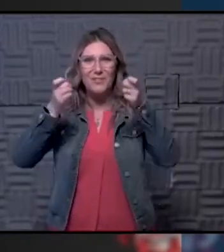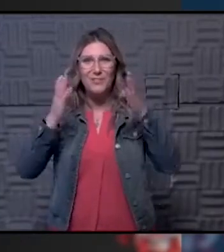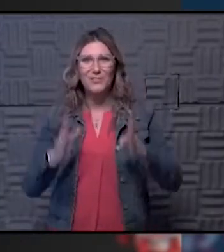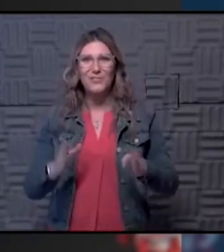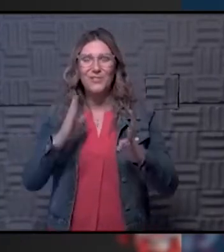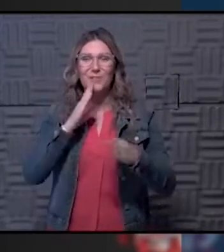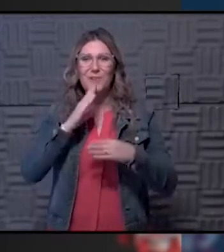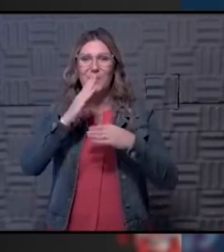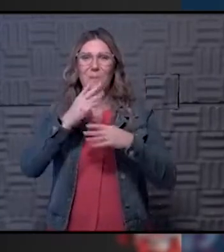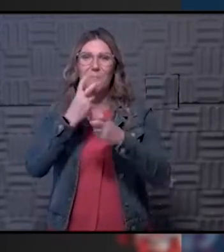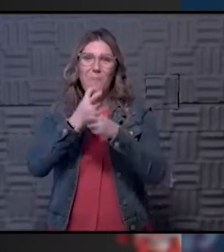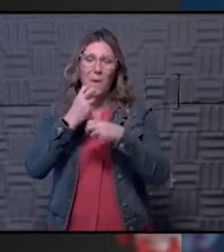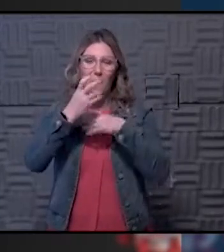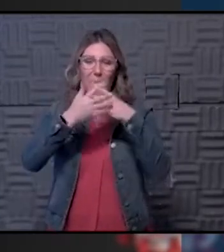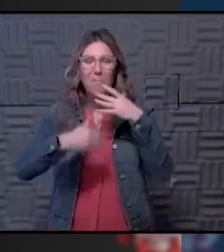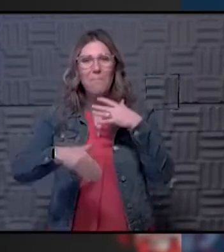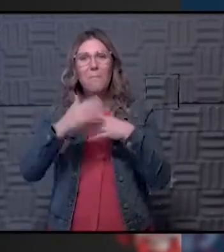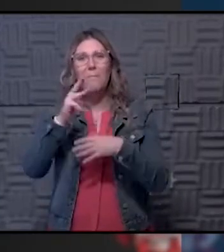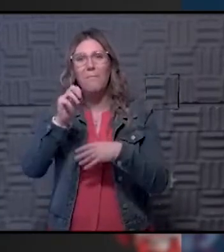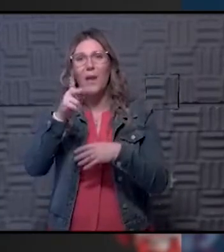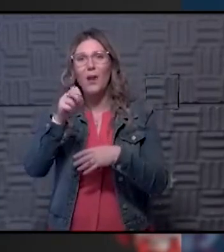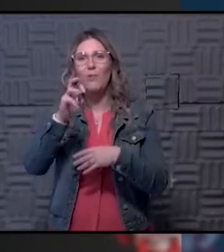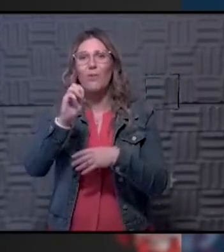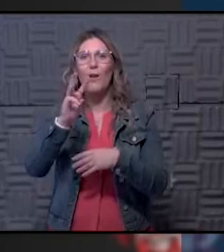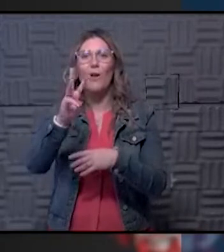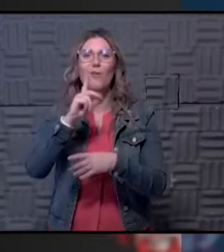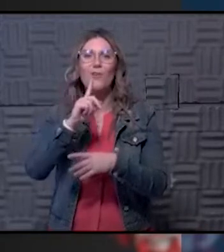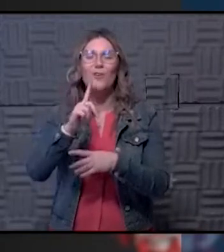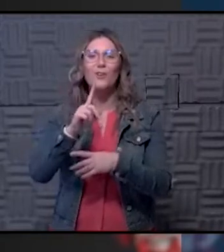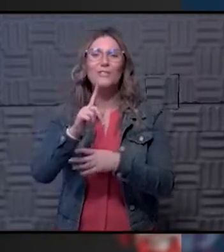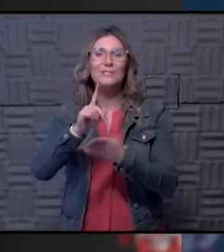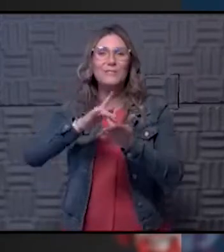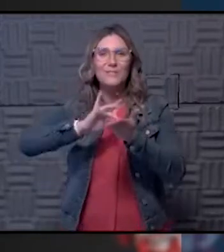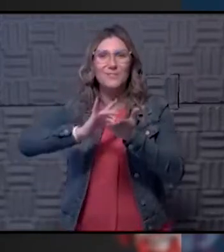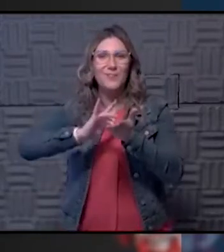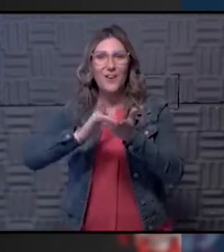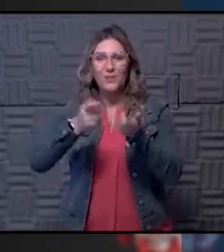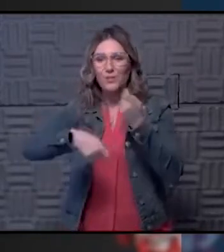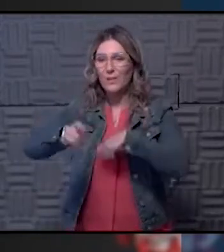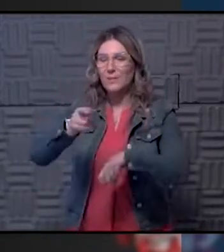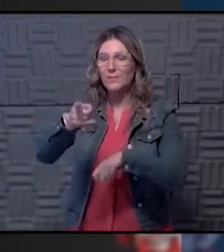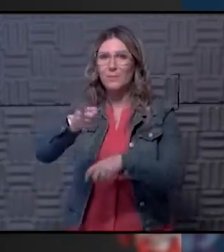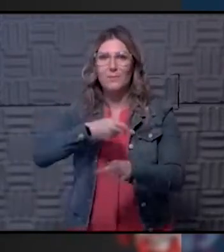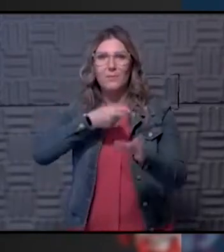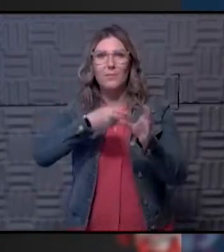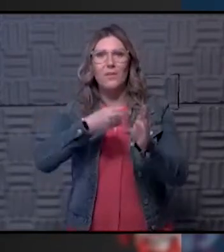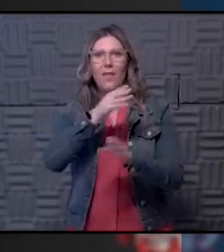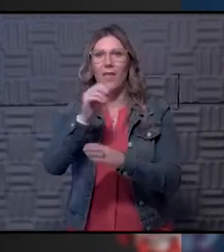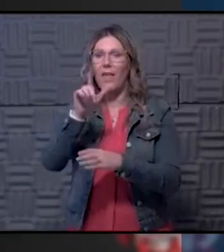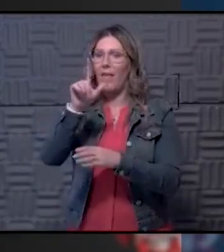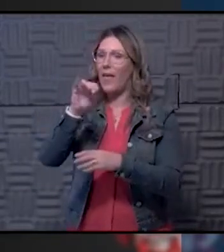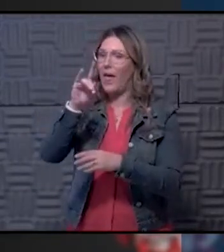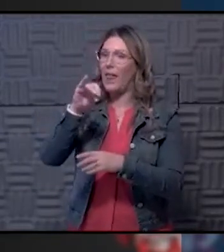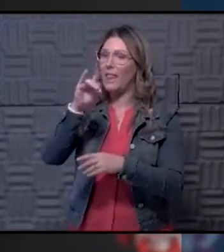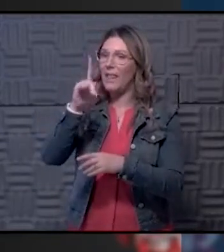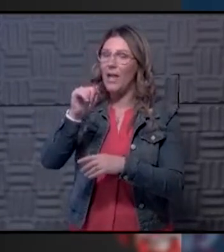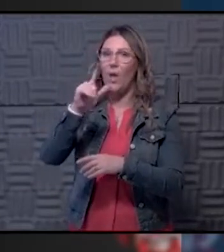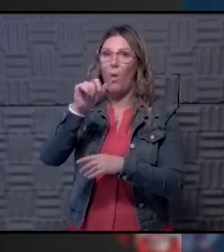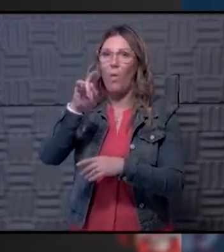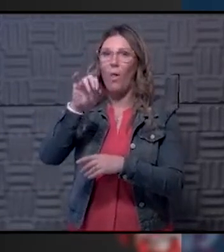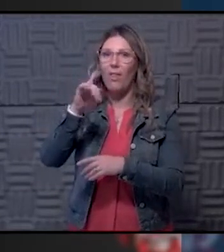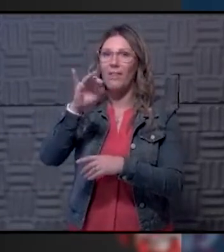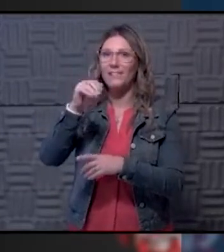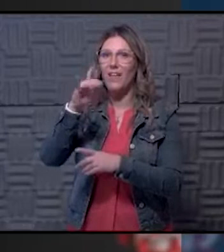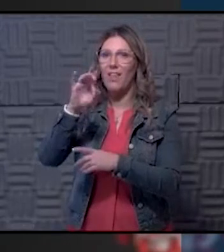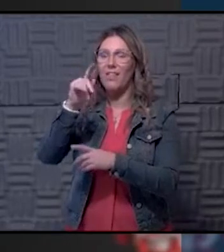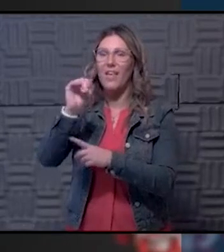and Blood and Marrow Transplant Program here at the University of Kansas Cancer Center. He will be on, along with Dr. Ala Ola Abdallah, the Director of